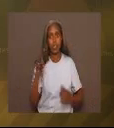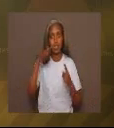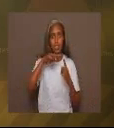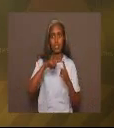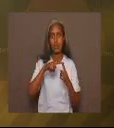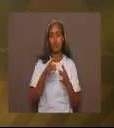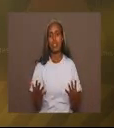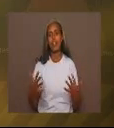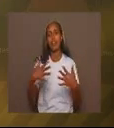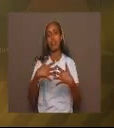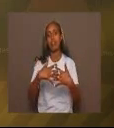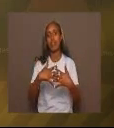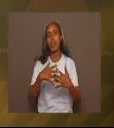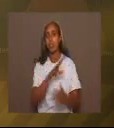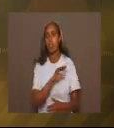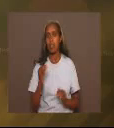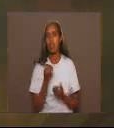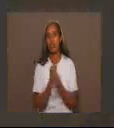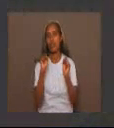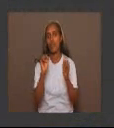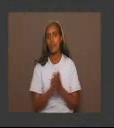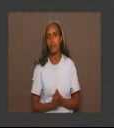the integral and solve.